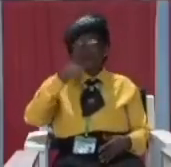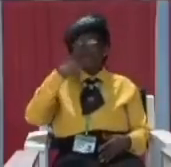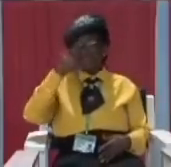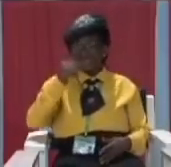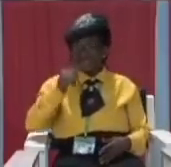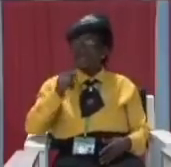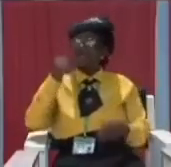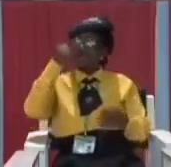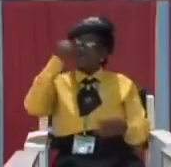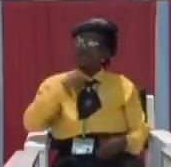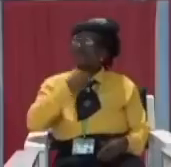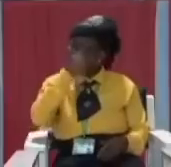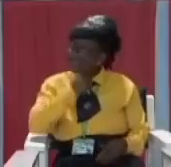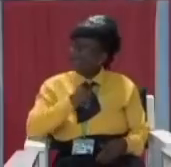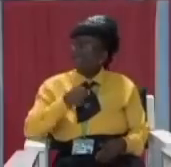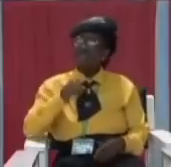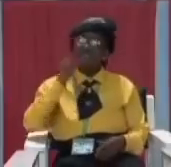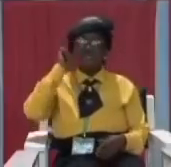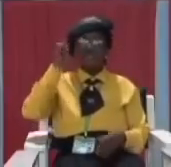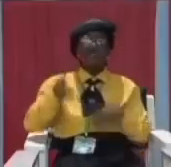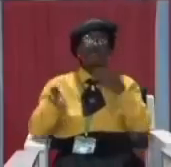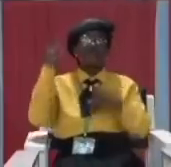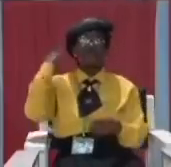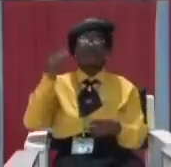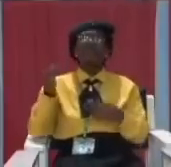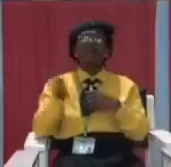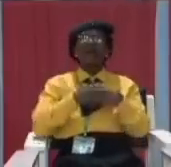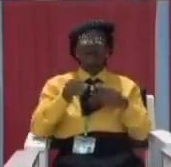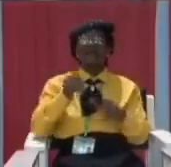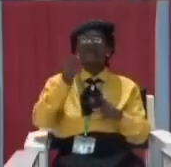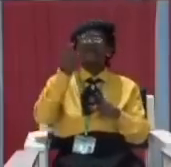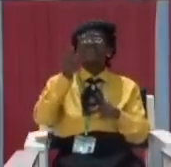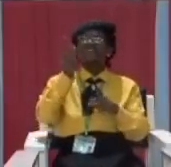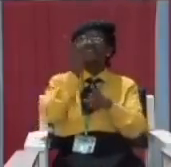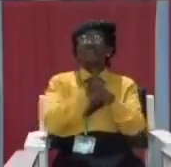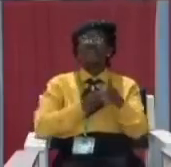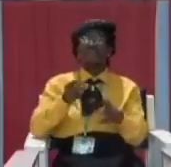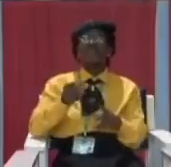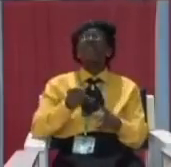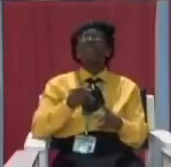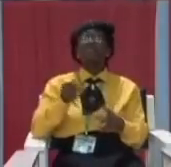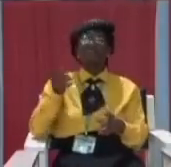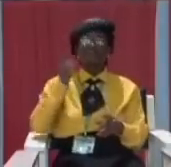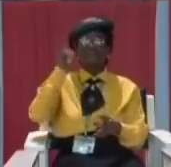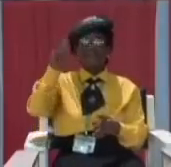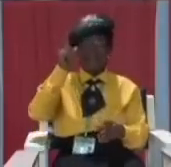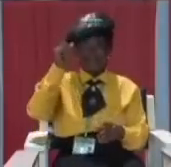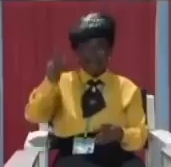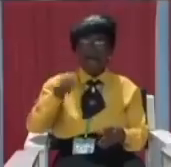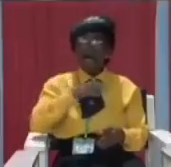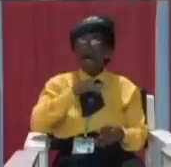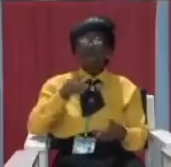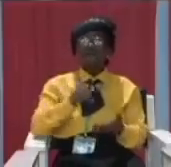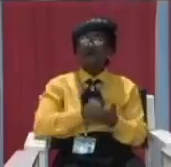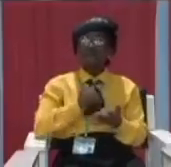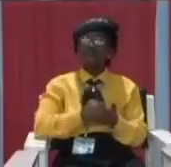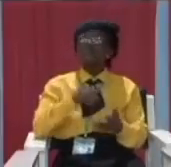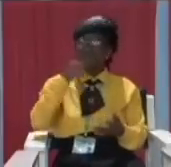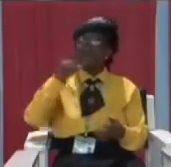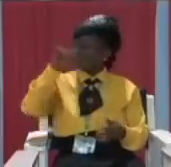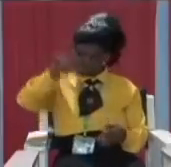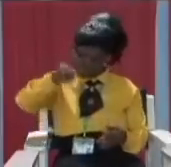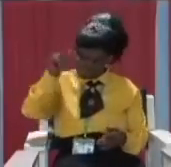short, went back 3 months later, doctor said, we can see twins. She went